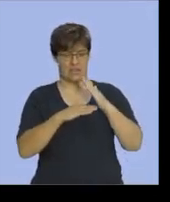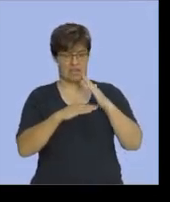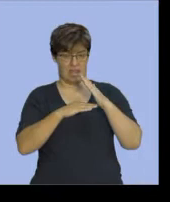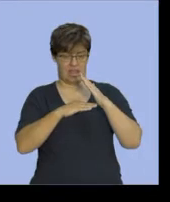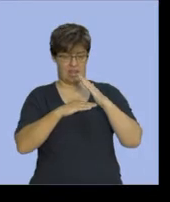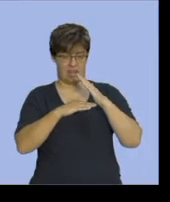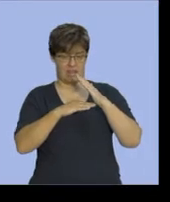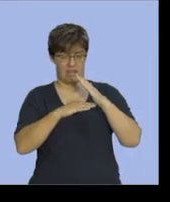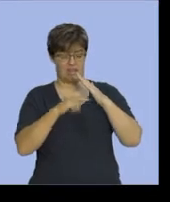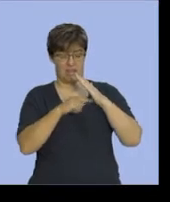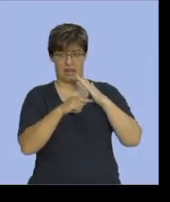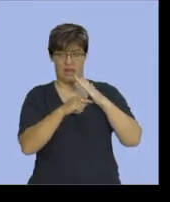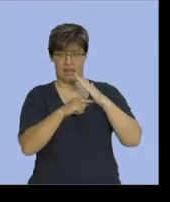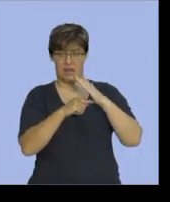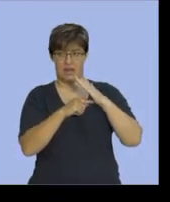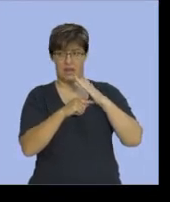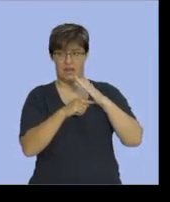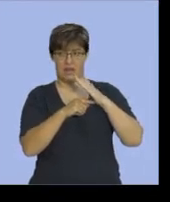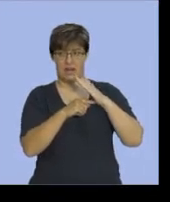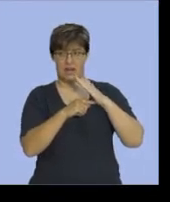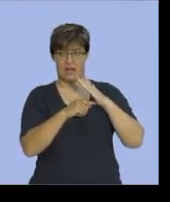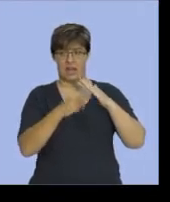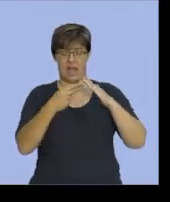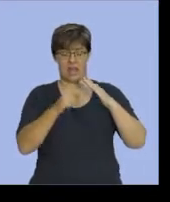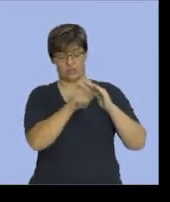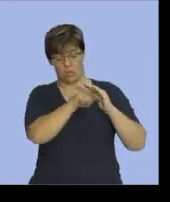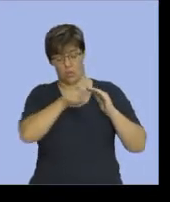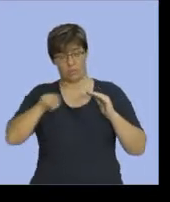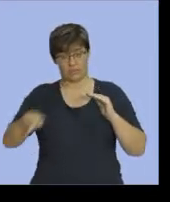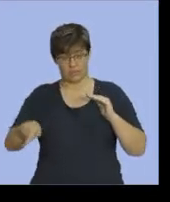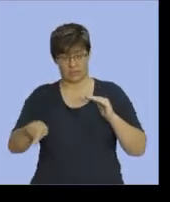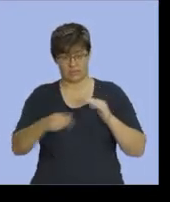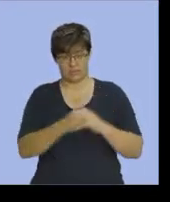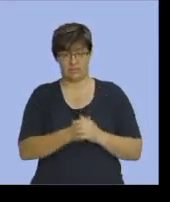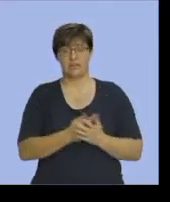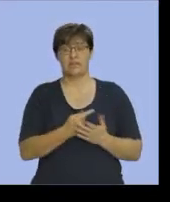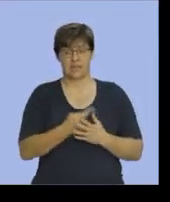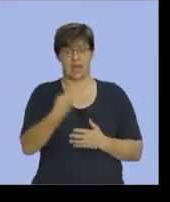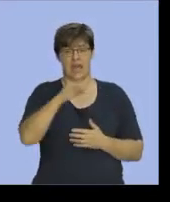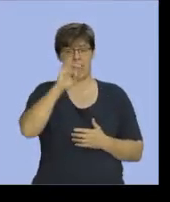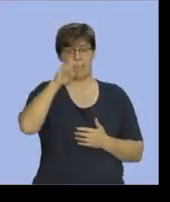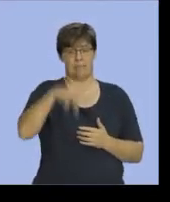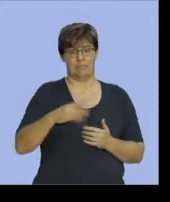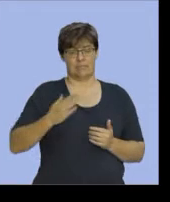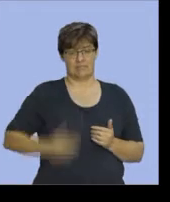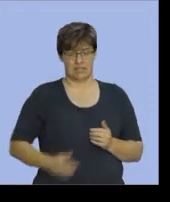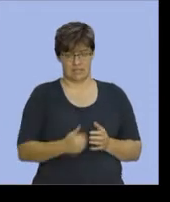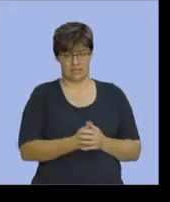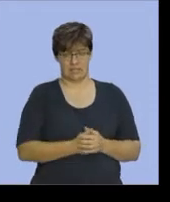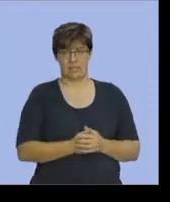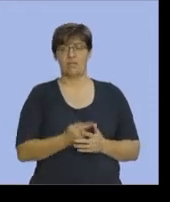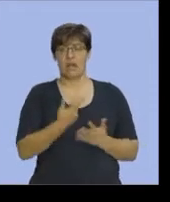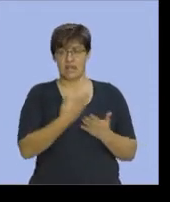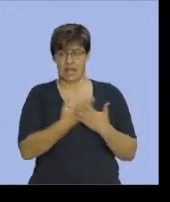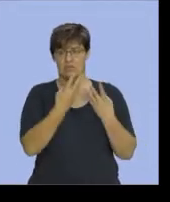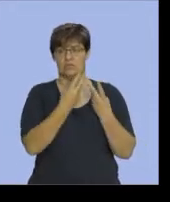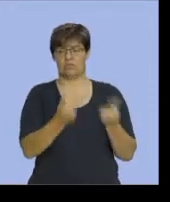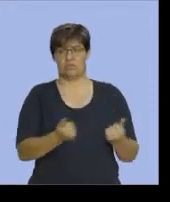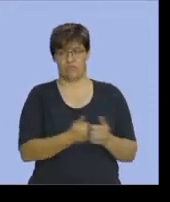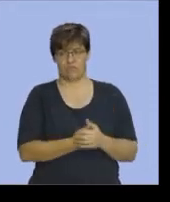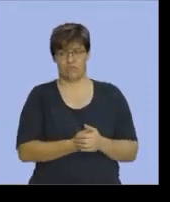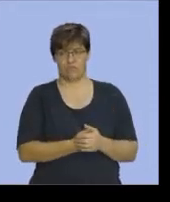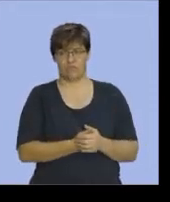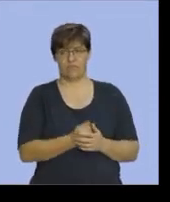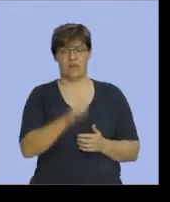there, making H to be the opposite side and making this to be the hypotenuse side. So